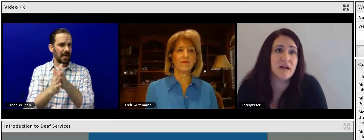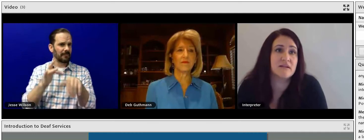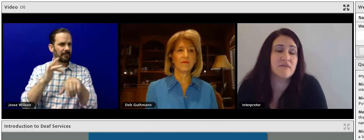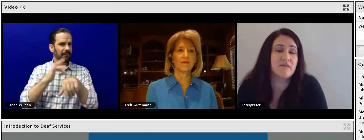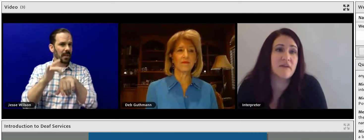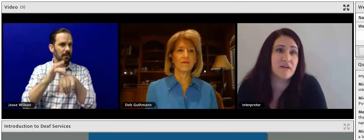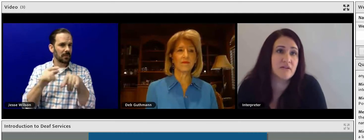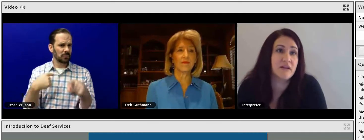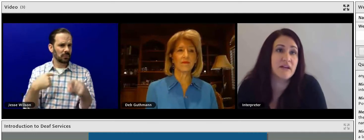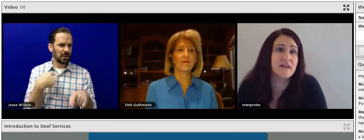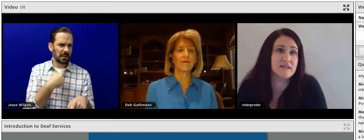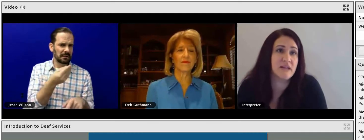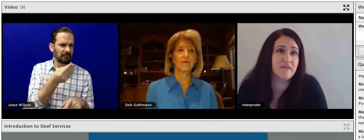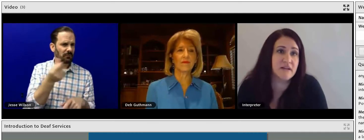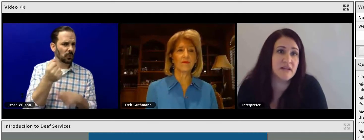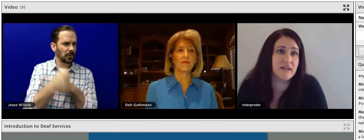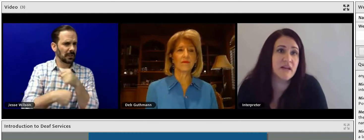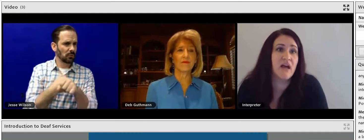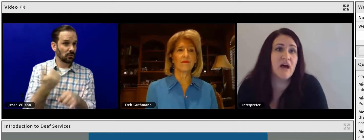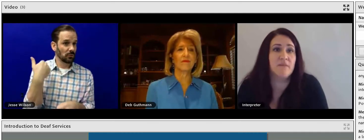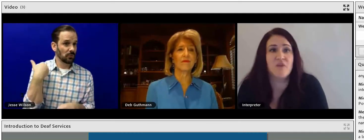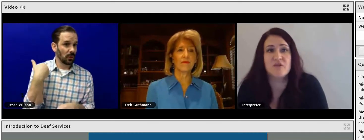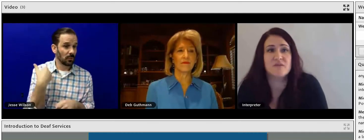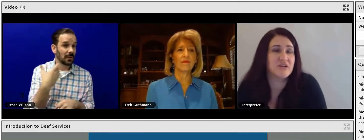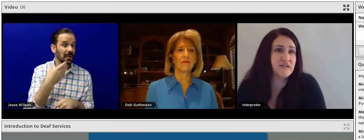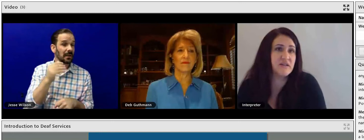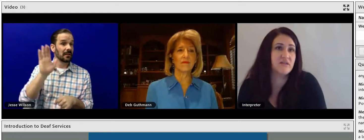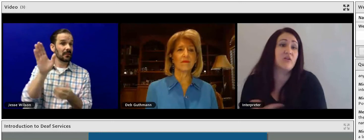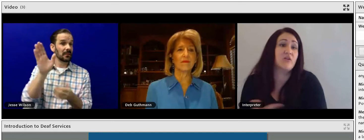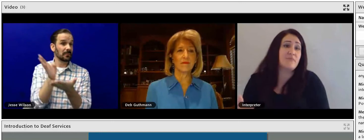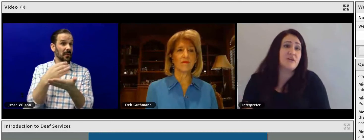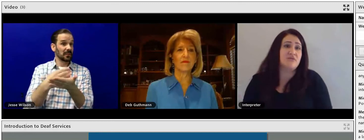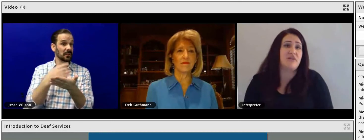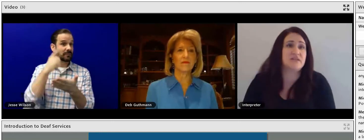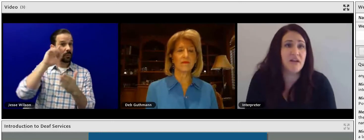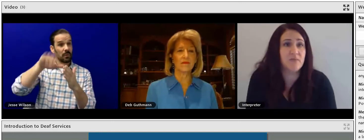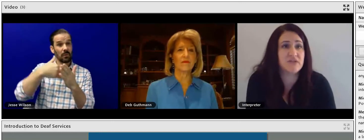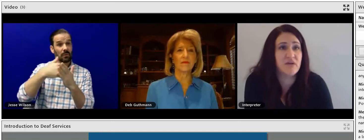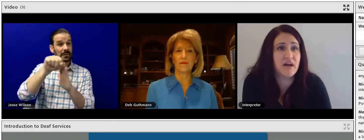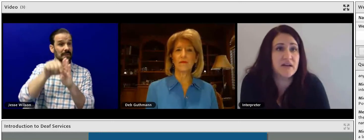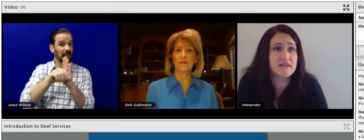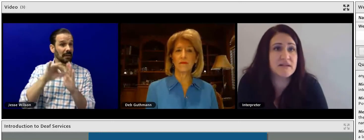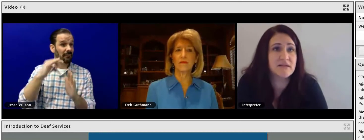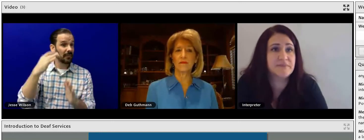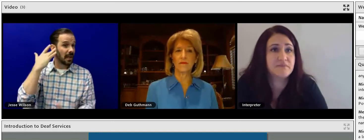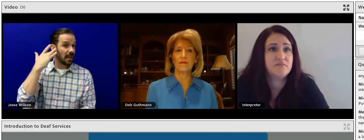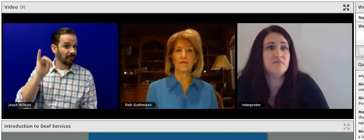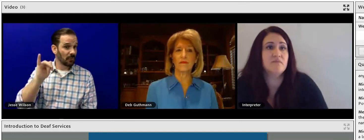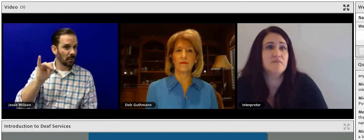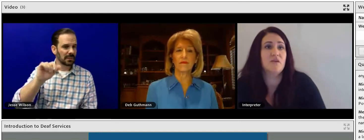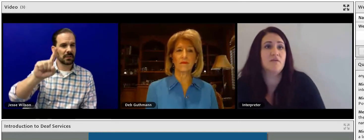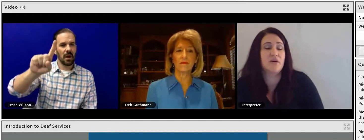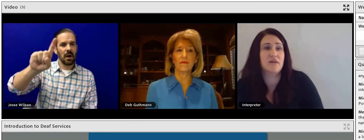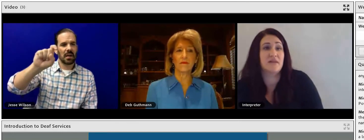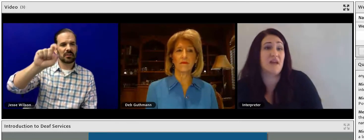So that's federally and state funded. That budget rather is available to us